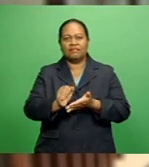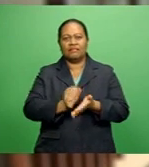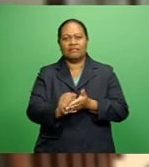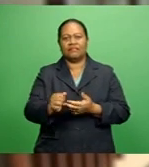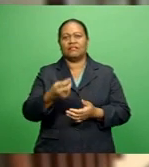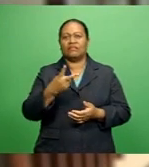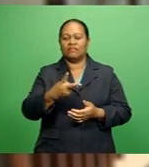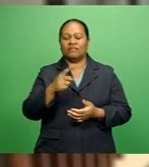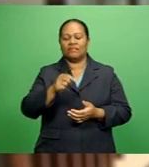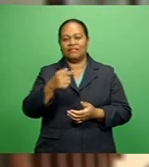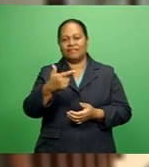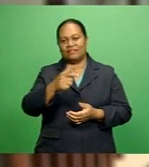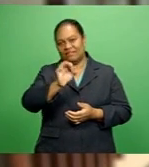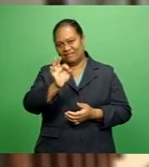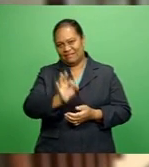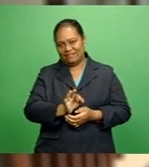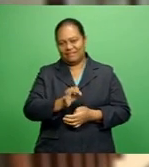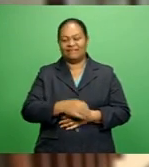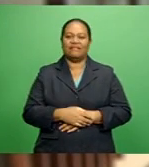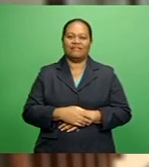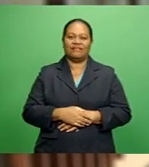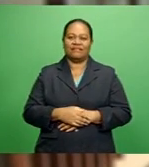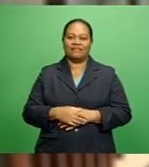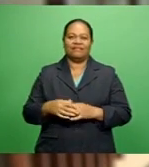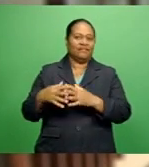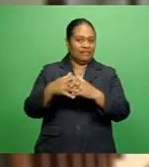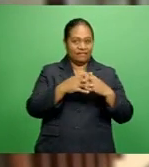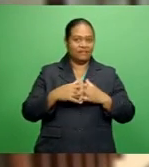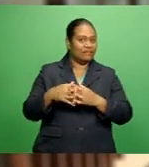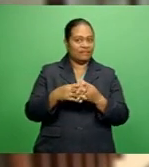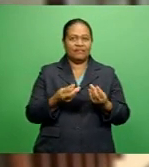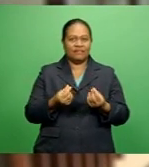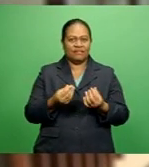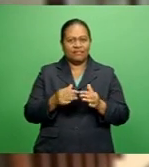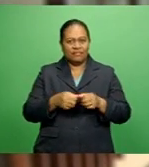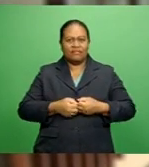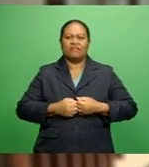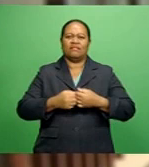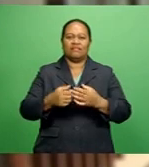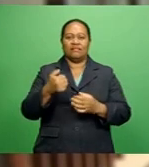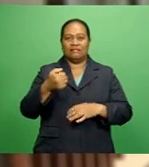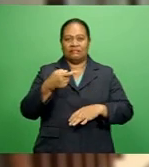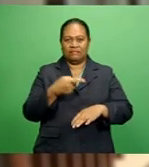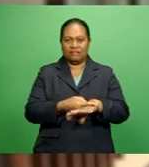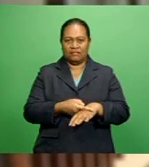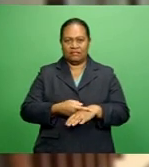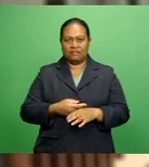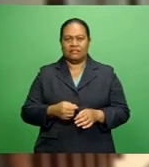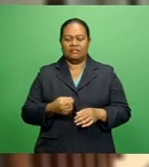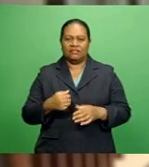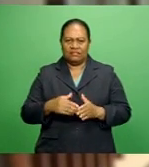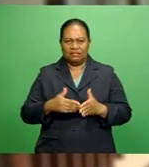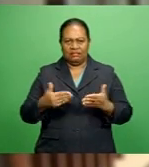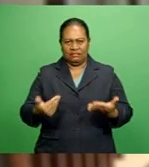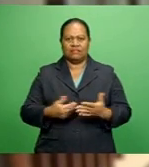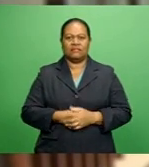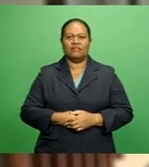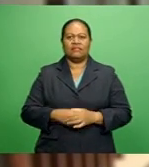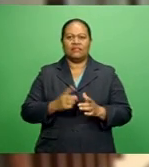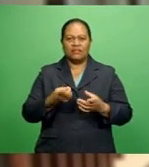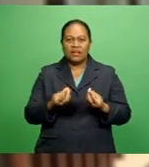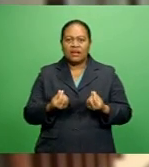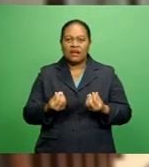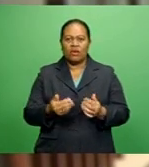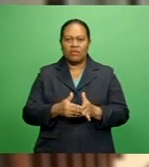fell 2.7%. The US dollar nursed losses near a 6-week low today, while commodity currencies